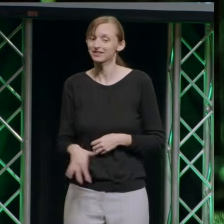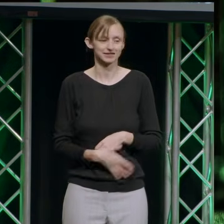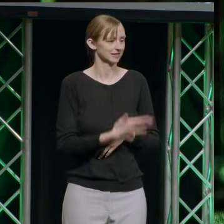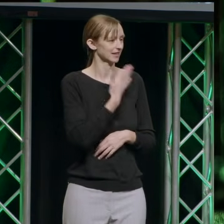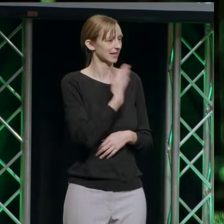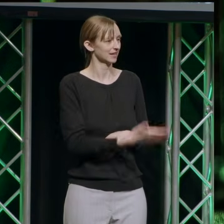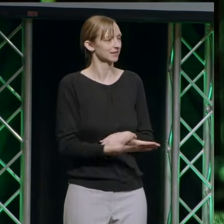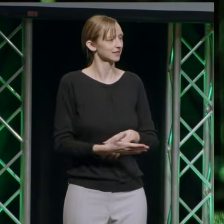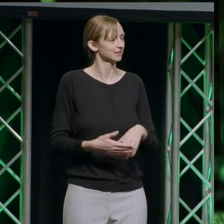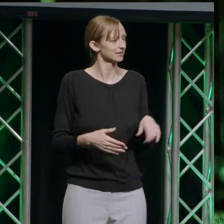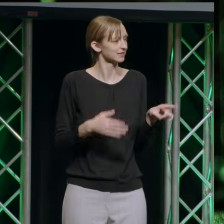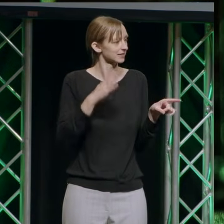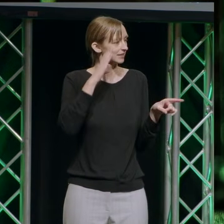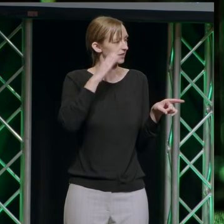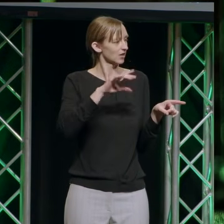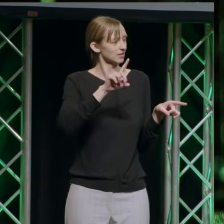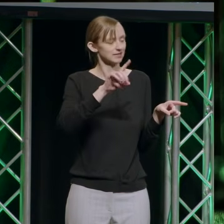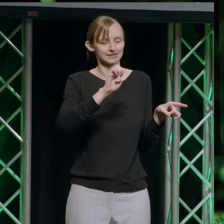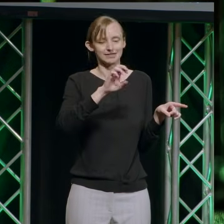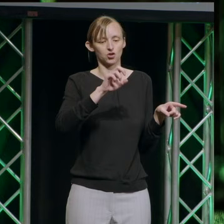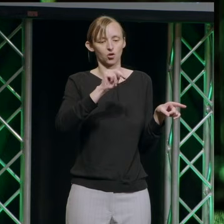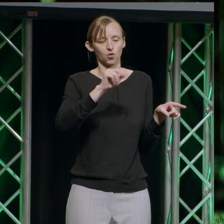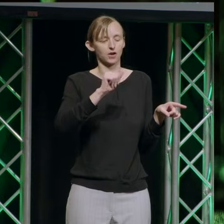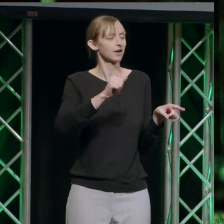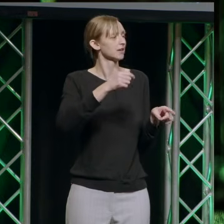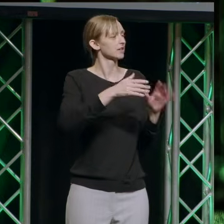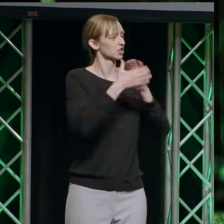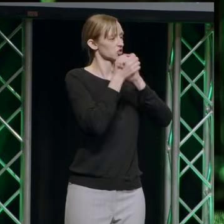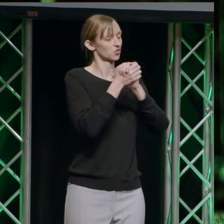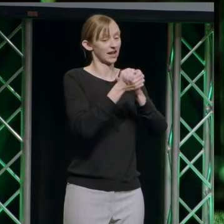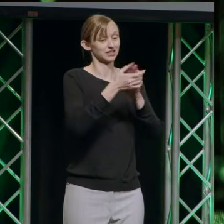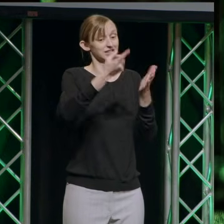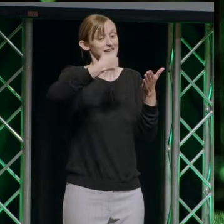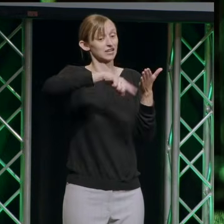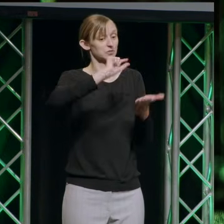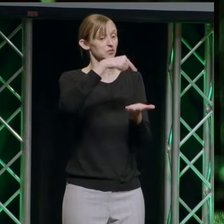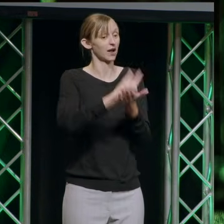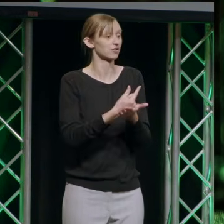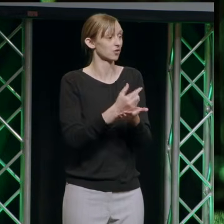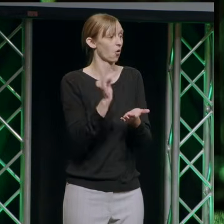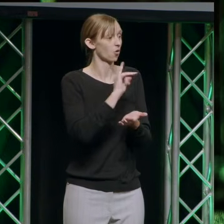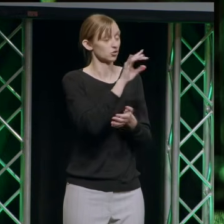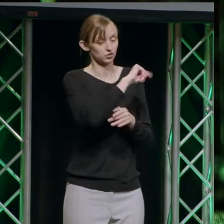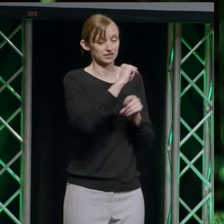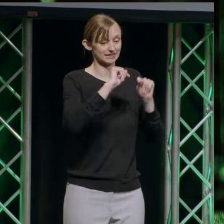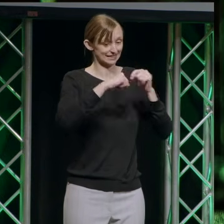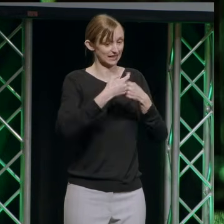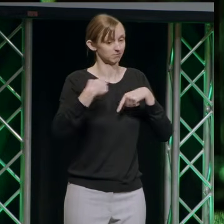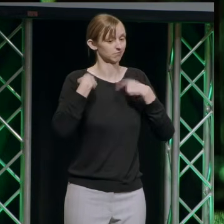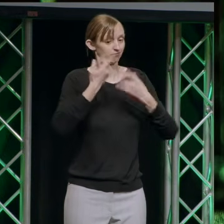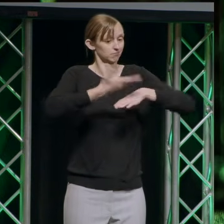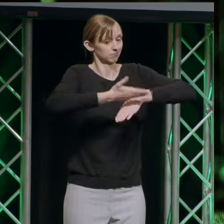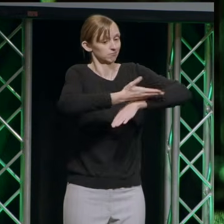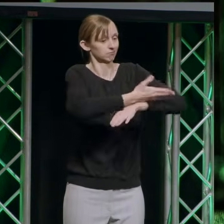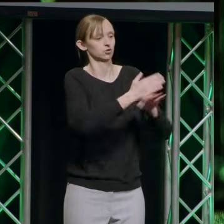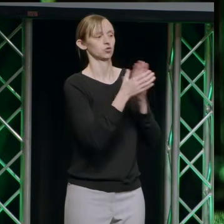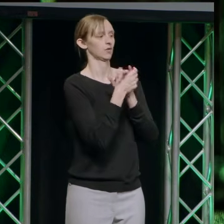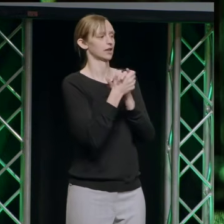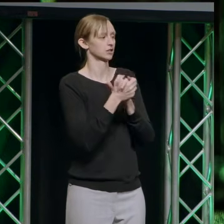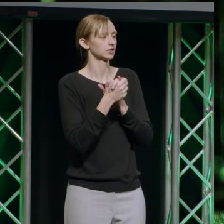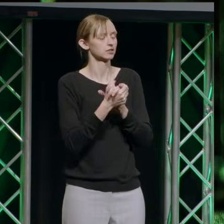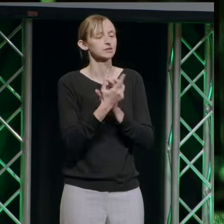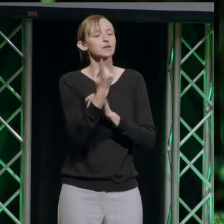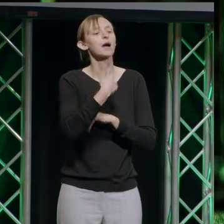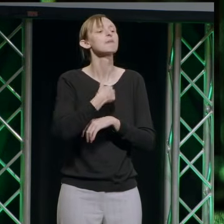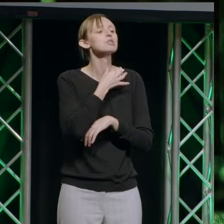Hi, Jinali. Hi. Congratulations on graduating and also on the progress that your team has made so far. Something I'm